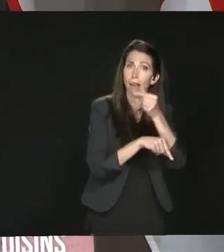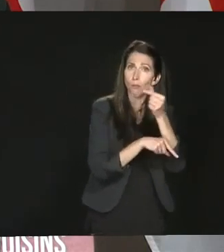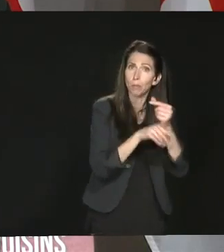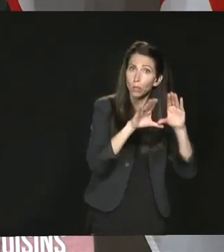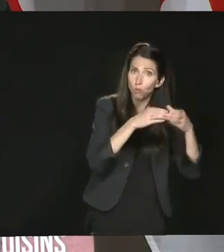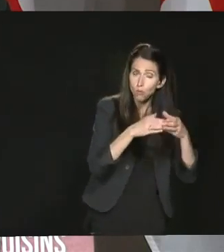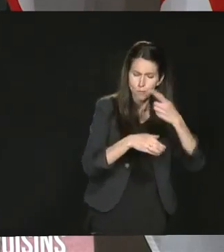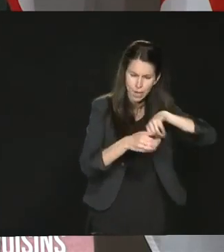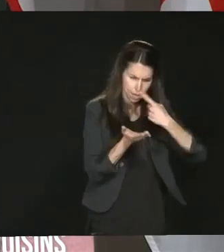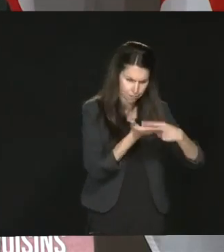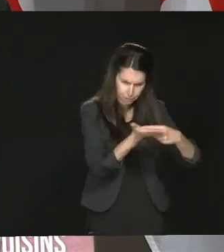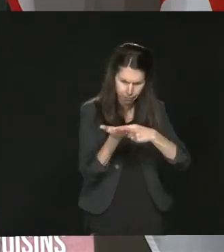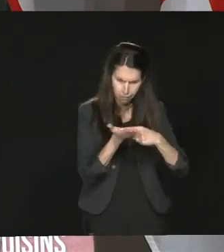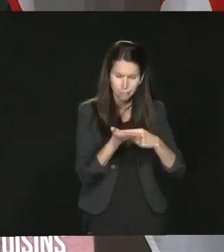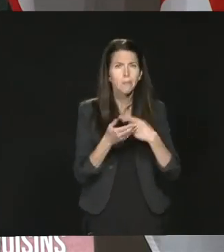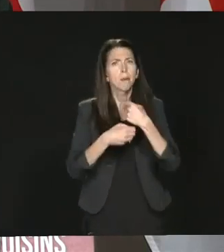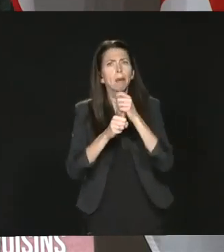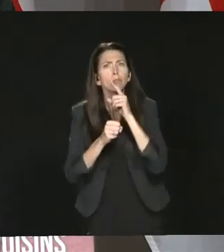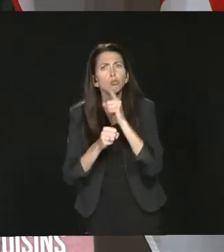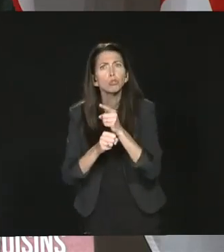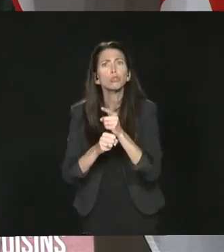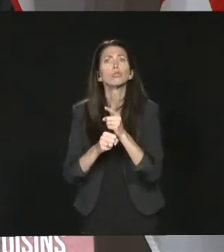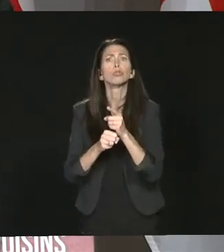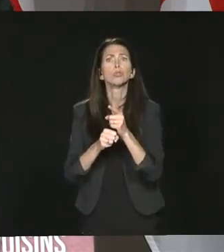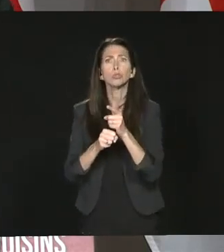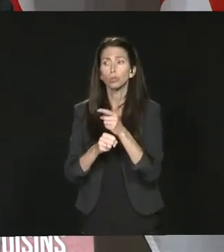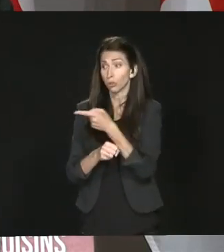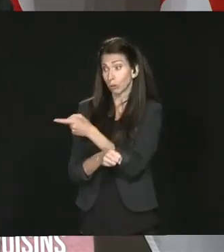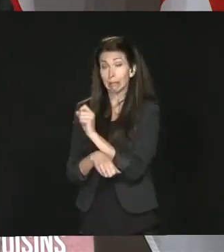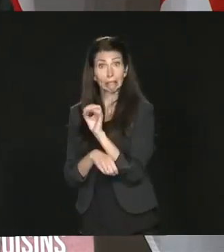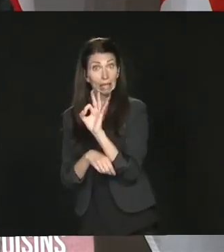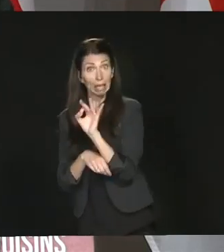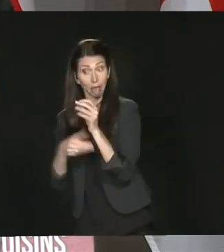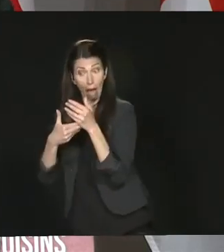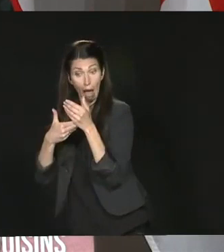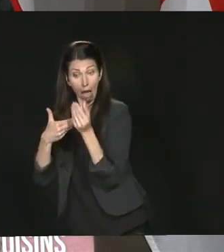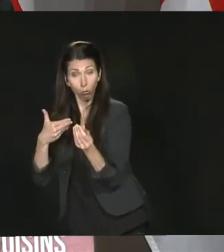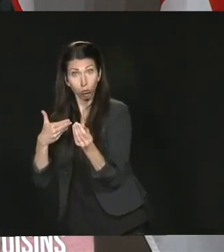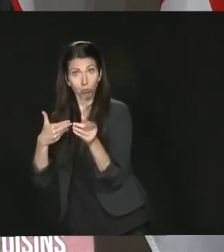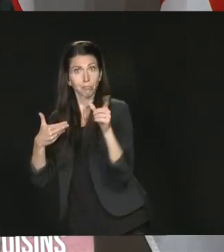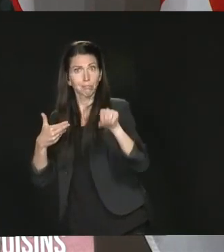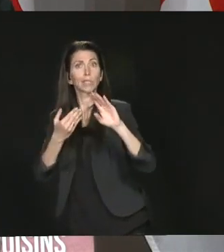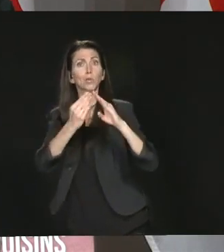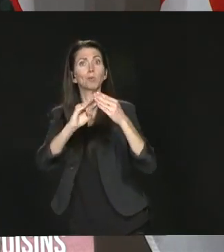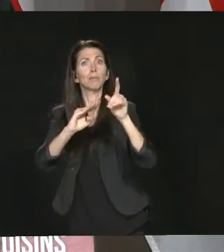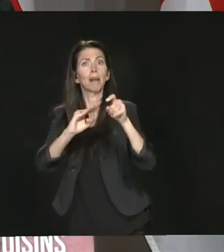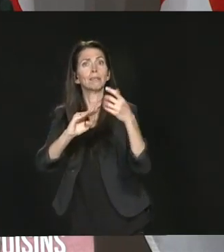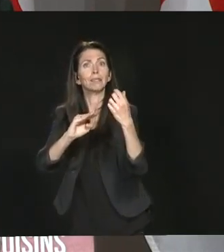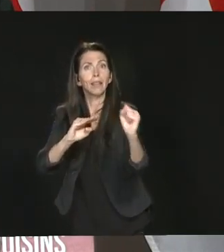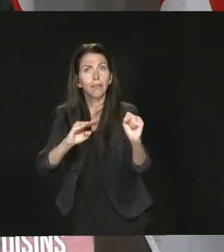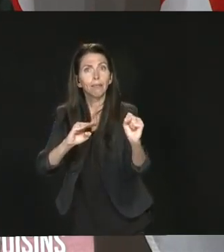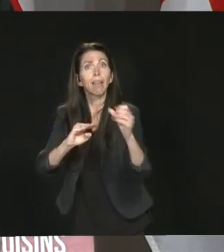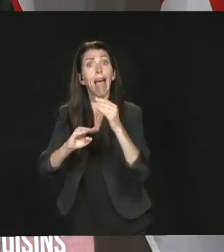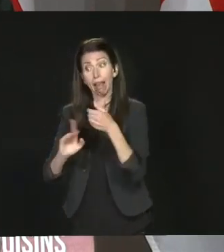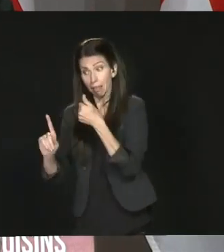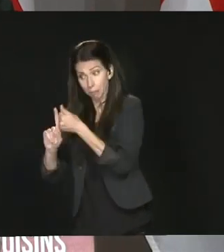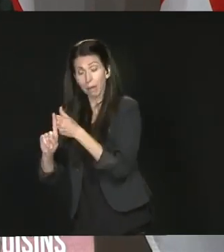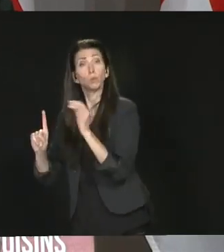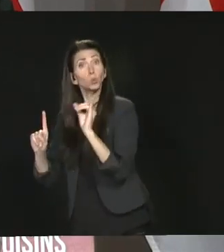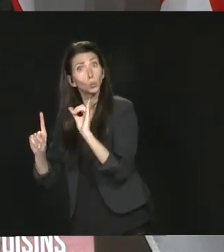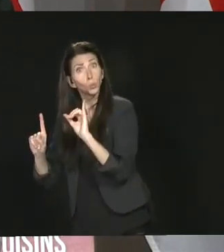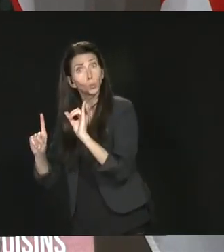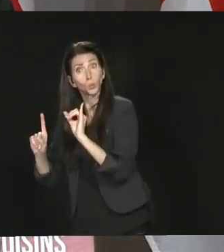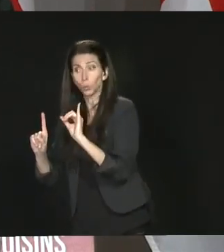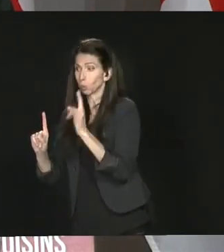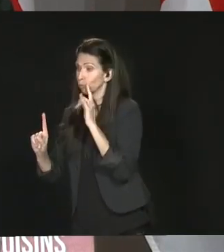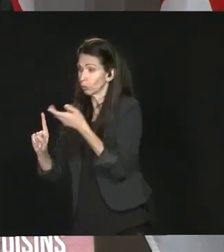those inmate population and the people working in that prison had a safe and healthy environment to work in. And so those workplace health and safety